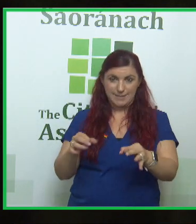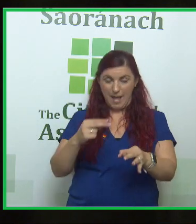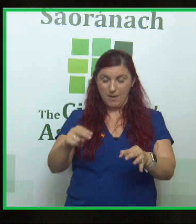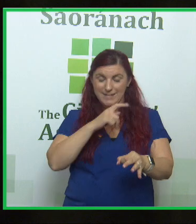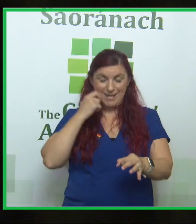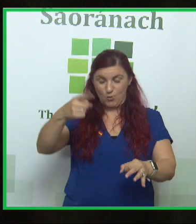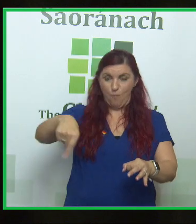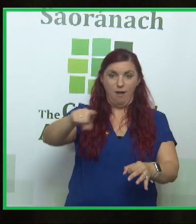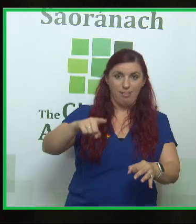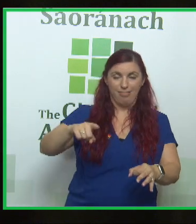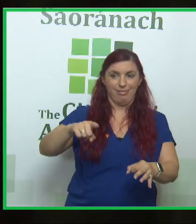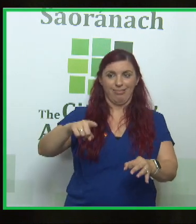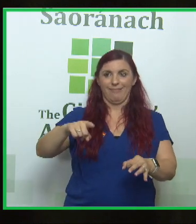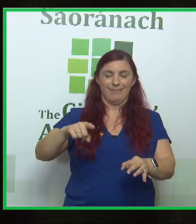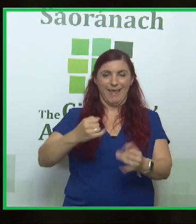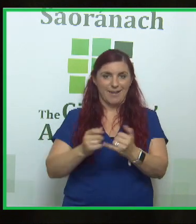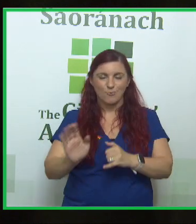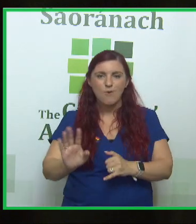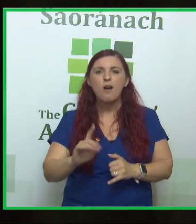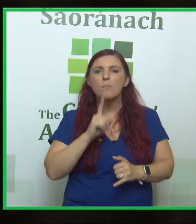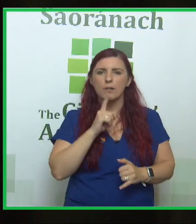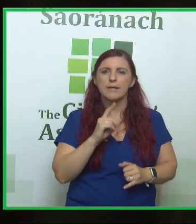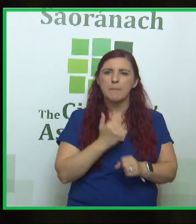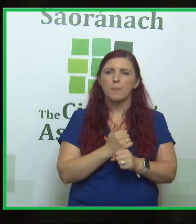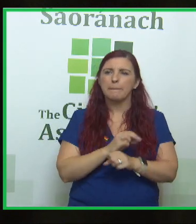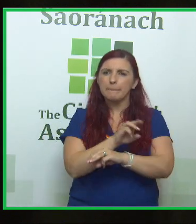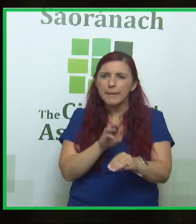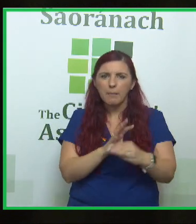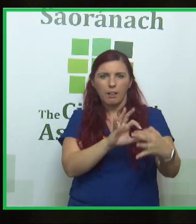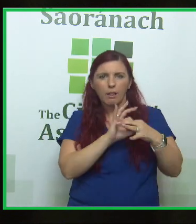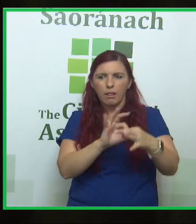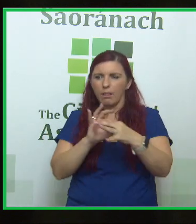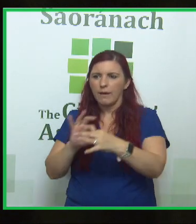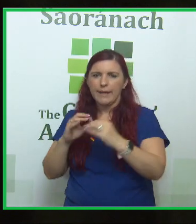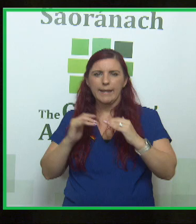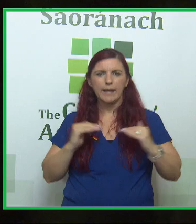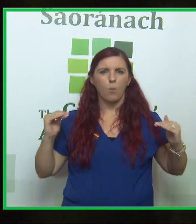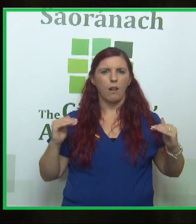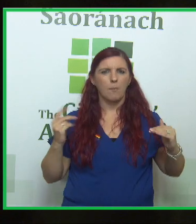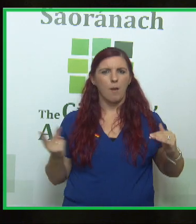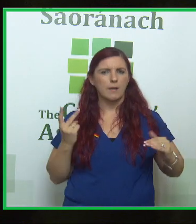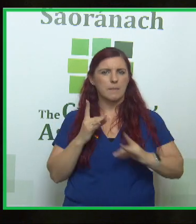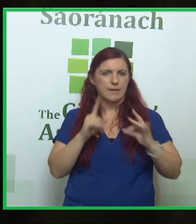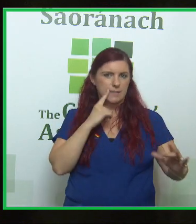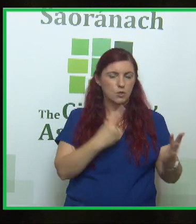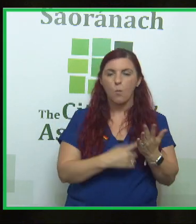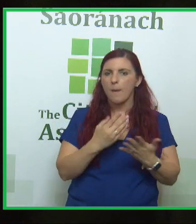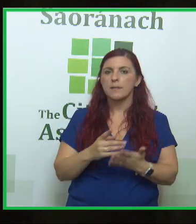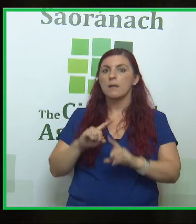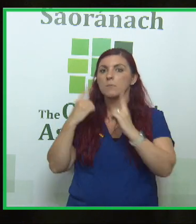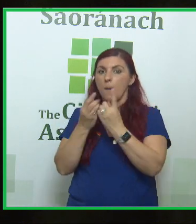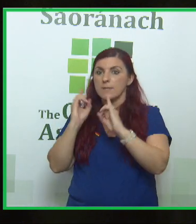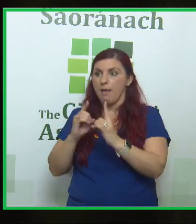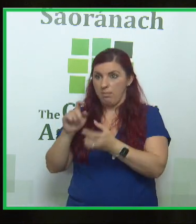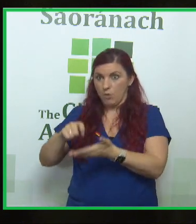this. It's really about equal partners making decisions. So we get a budget from the Department of Health.